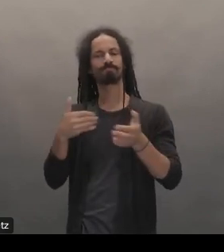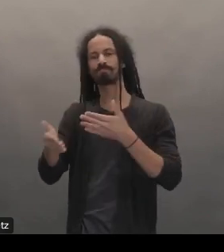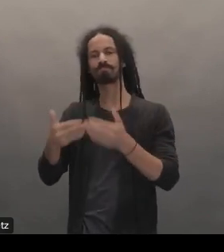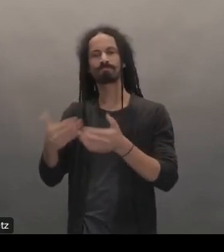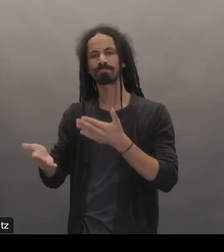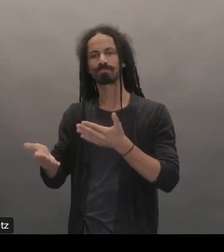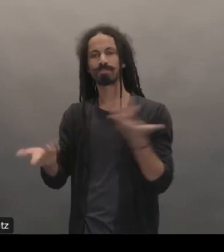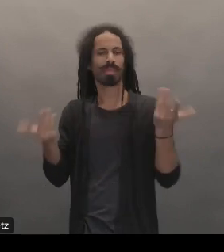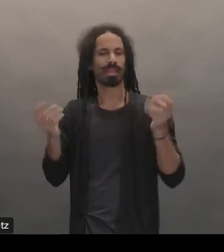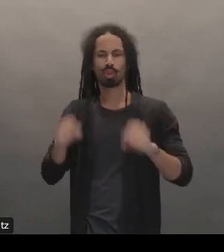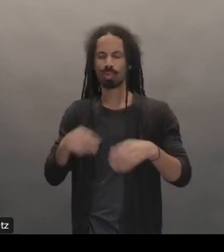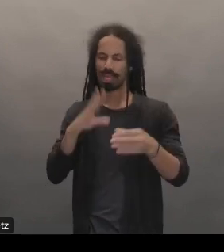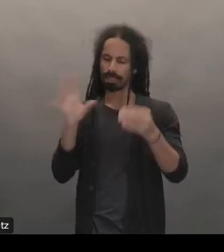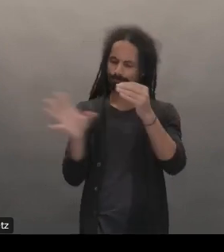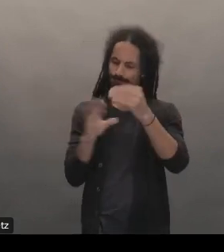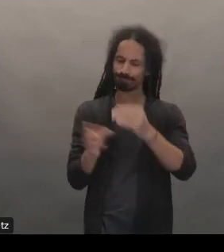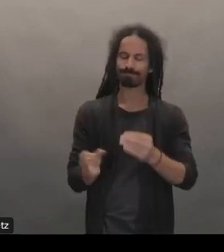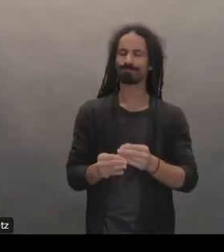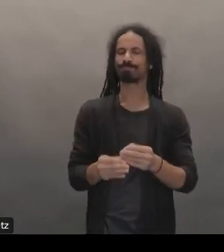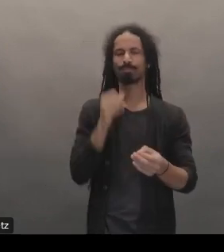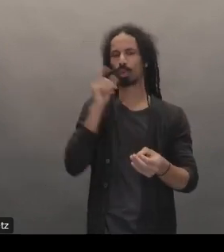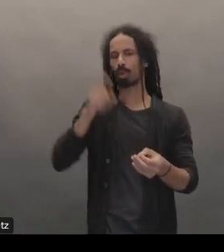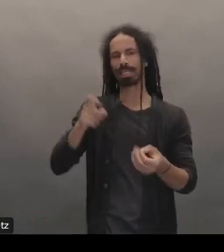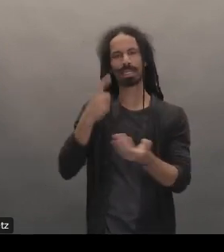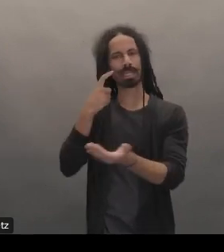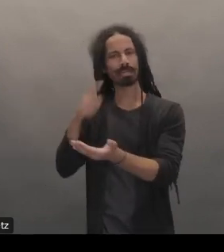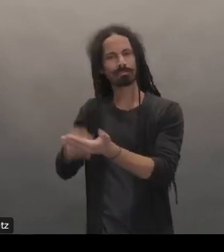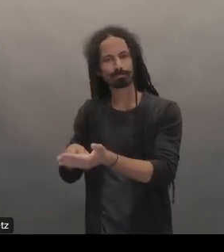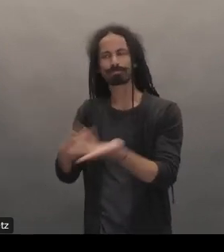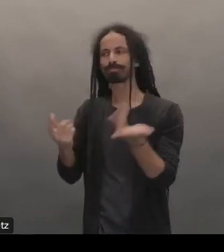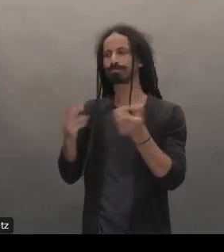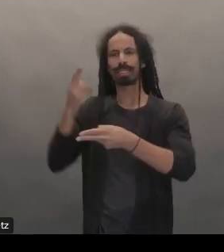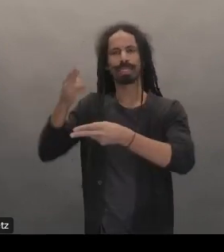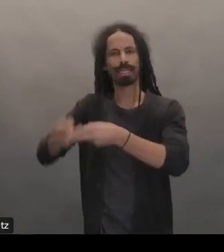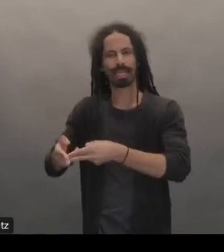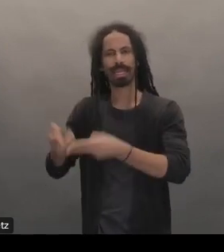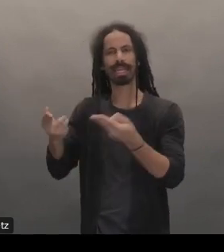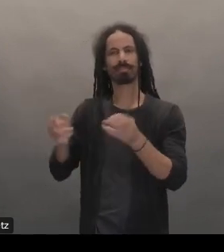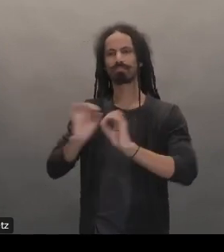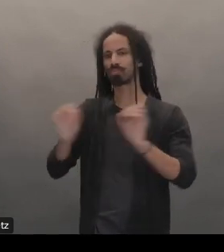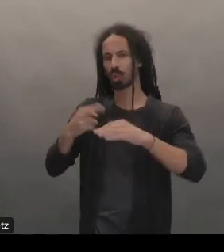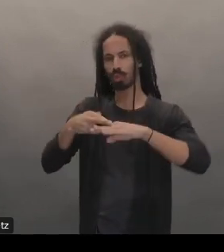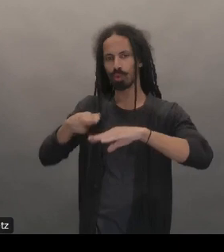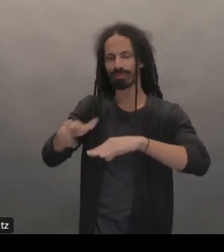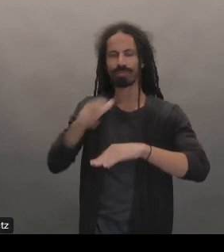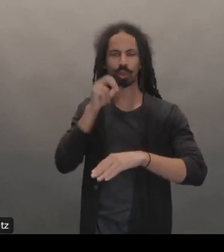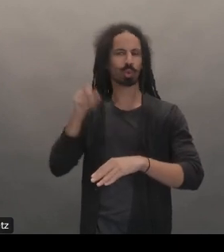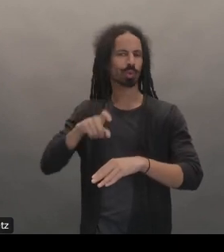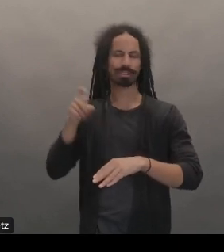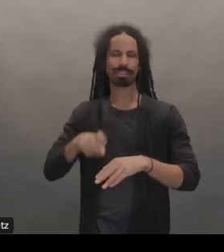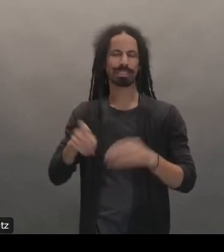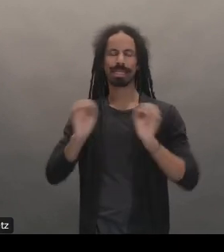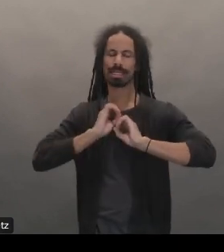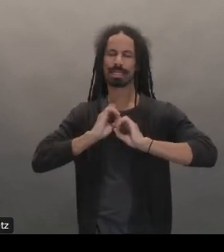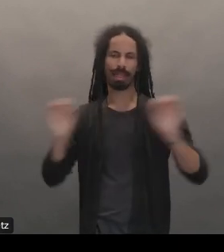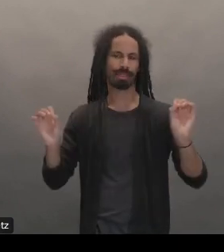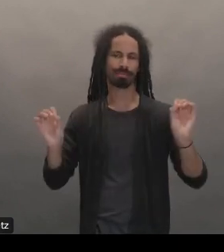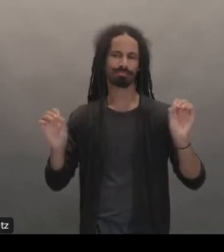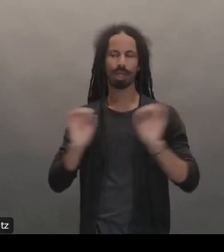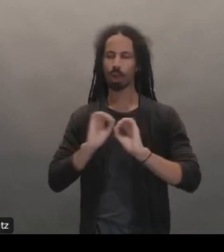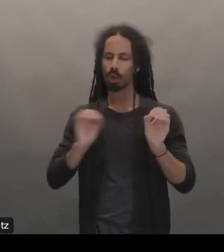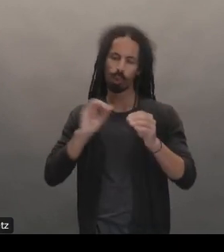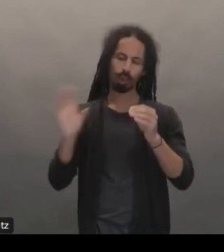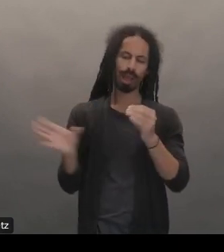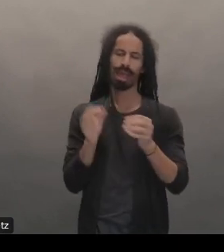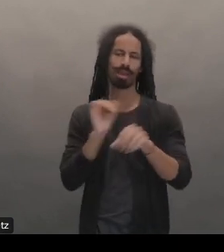doing anything, without any reference, without any citation or attribution, nothing. You don't have to do anything. So this is not